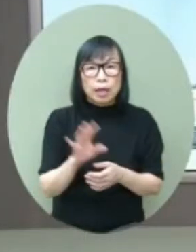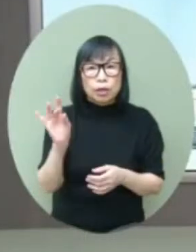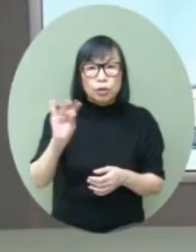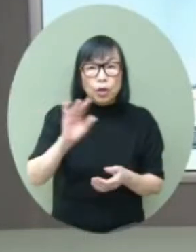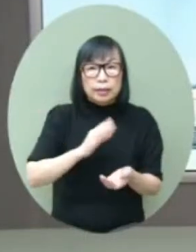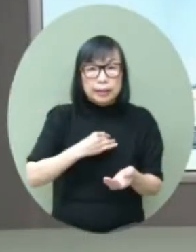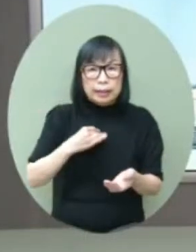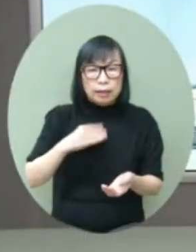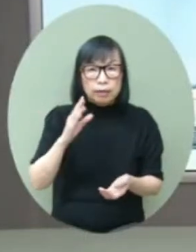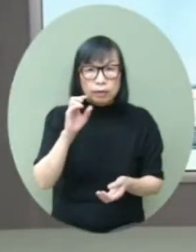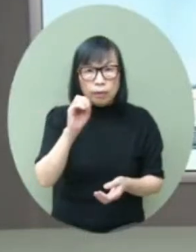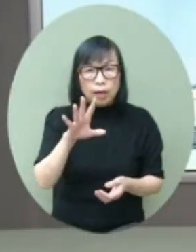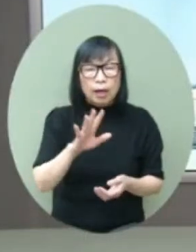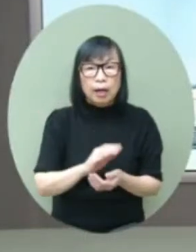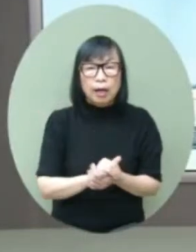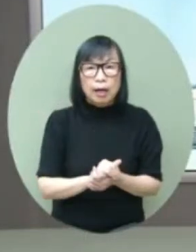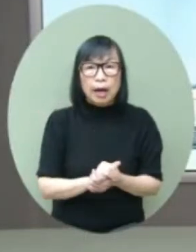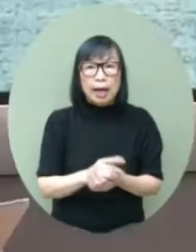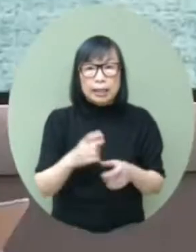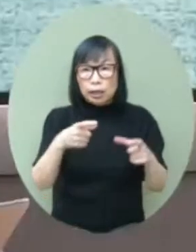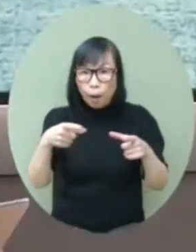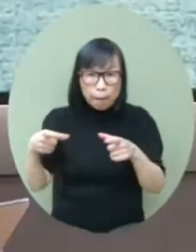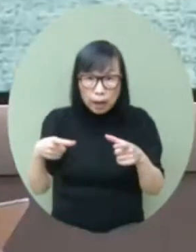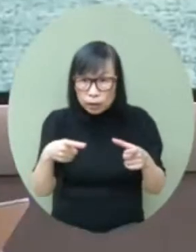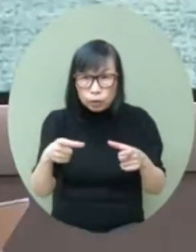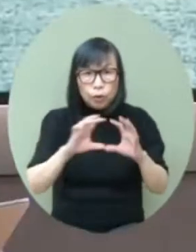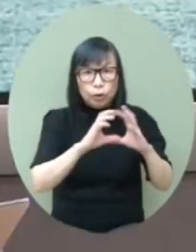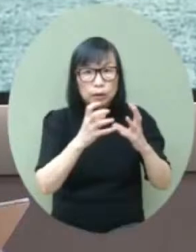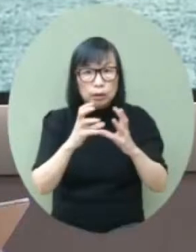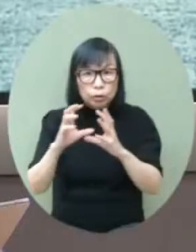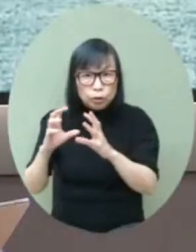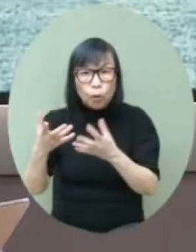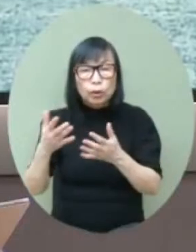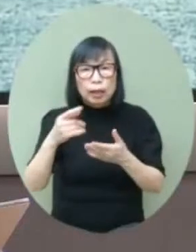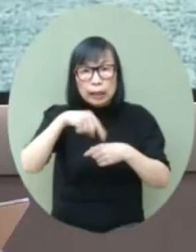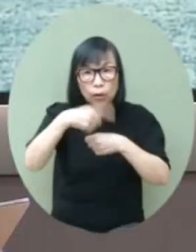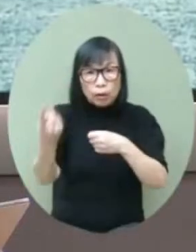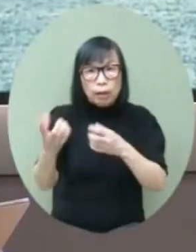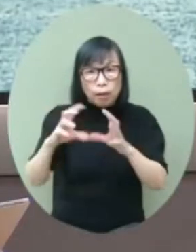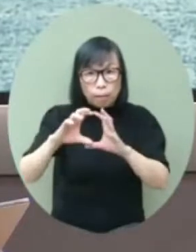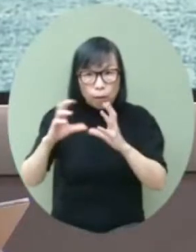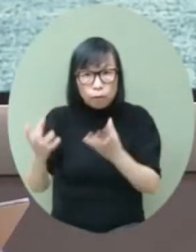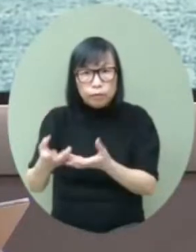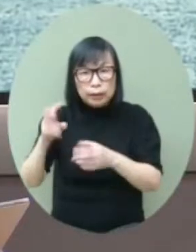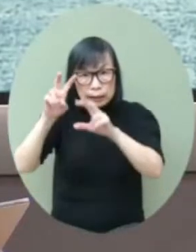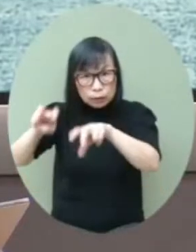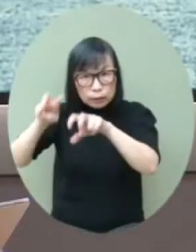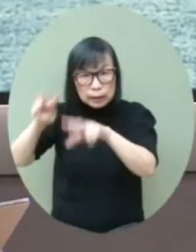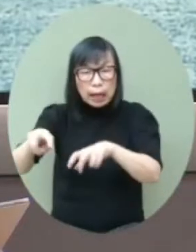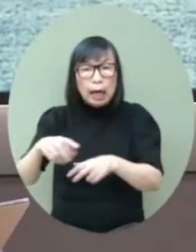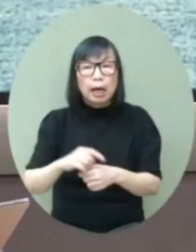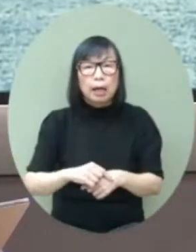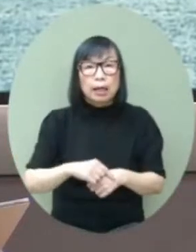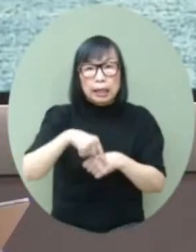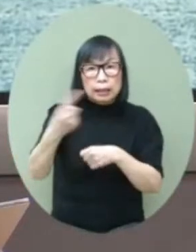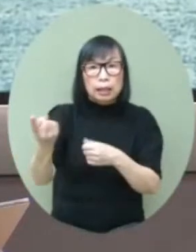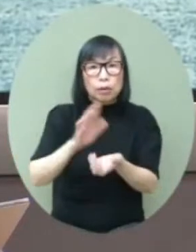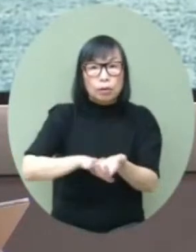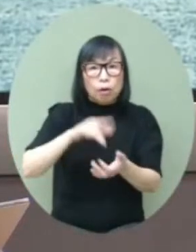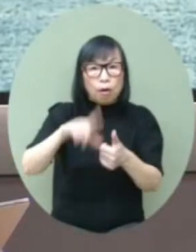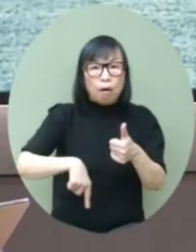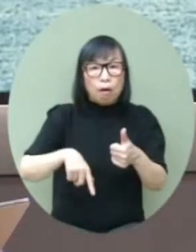To supplement on Dr. Cheung's point, in the party cluster, there is another part that we are looking